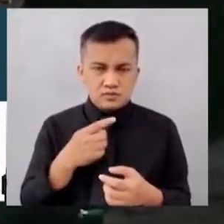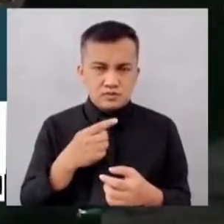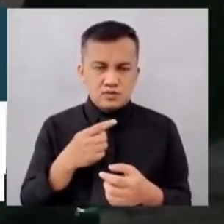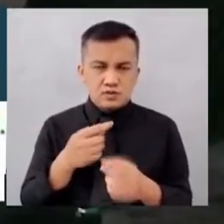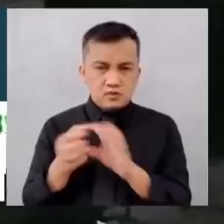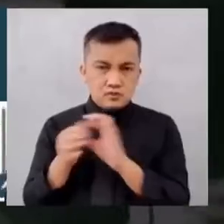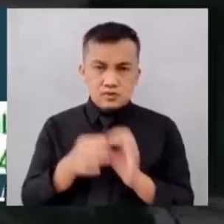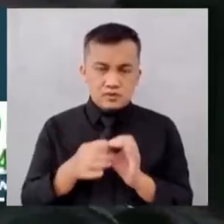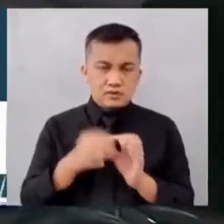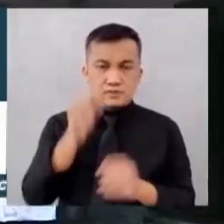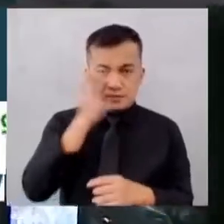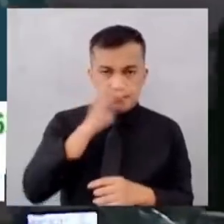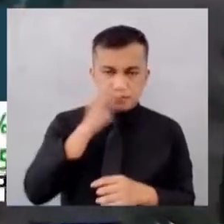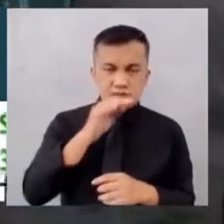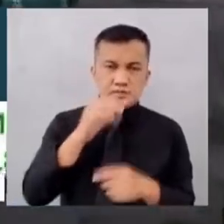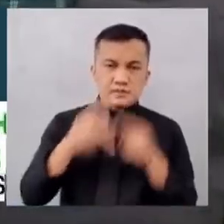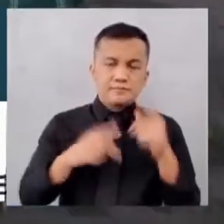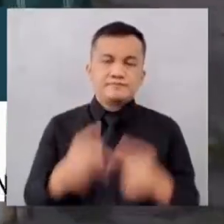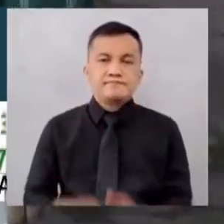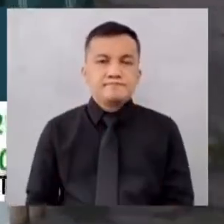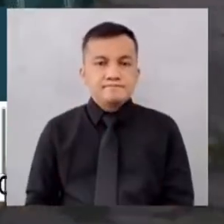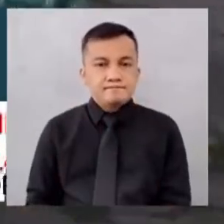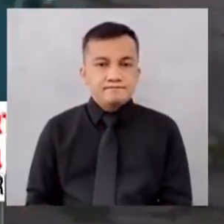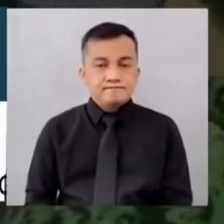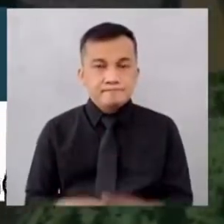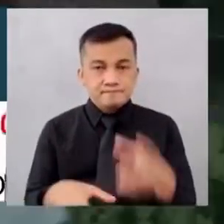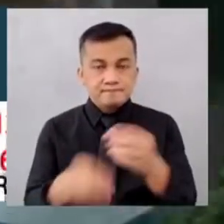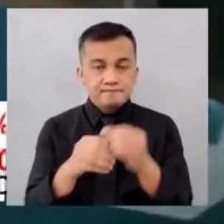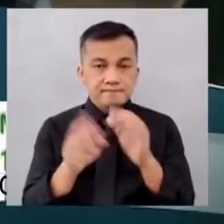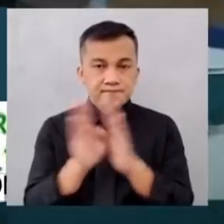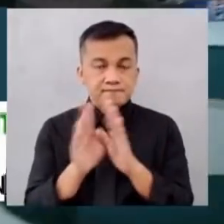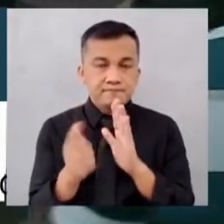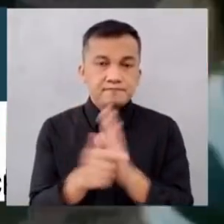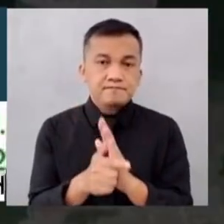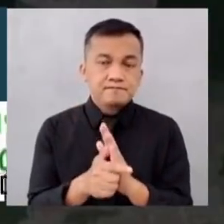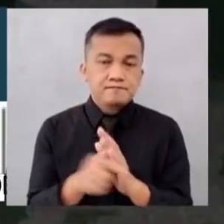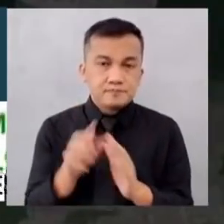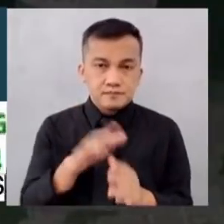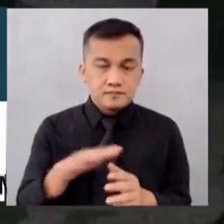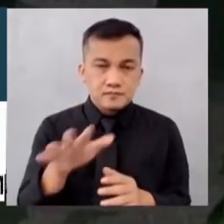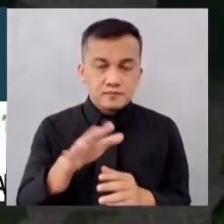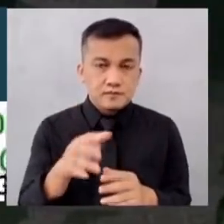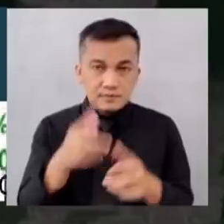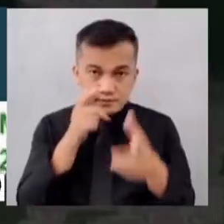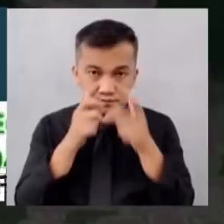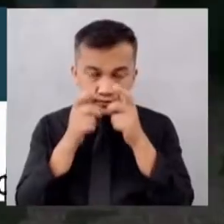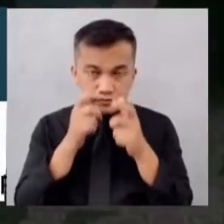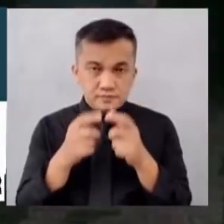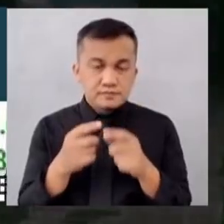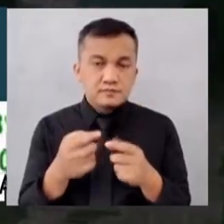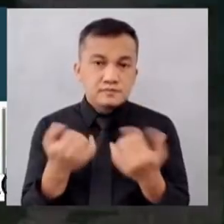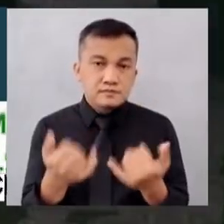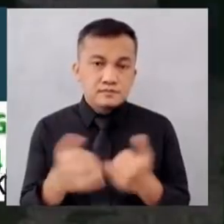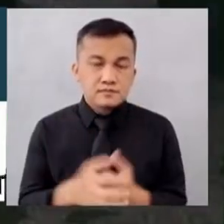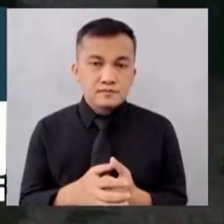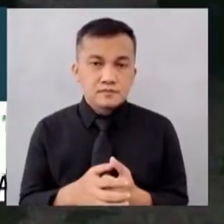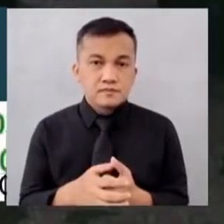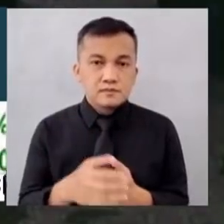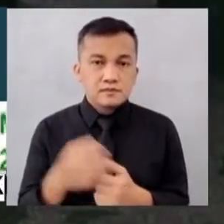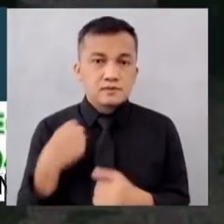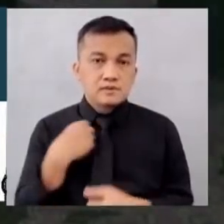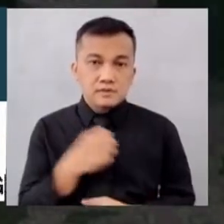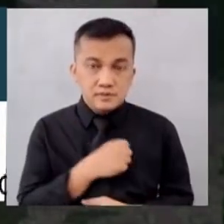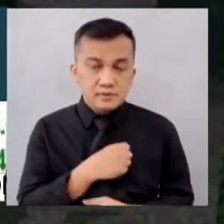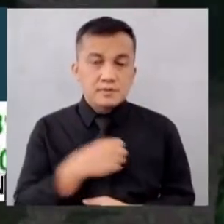people. Now, just as a little backgrounder for those who are watching and listening to us right now, of course, Senator Panfilo